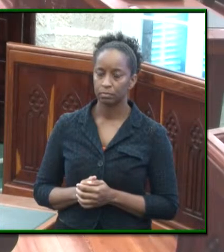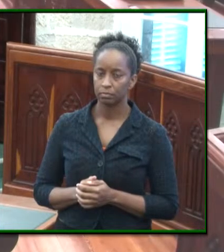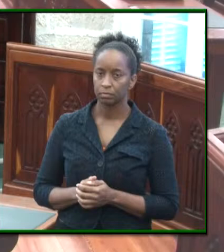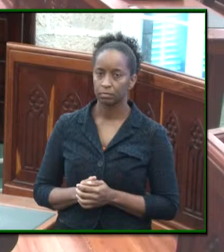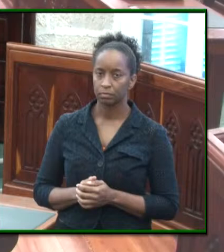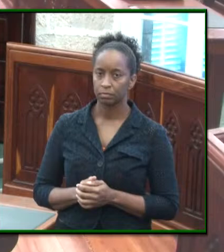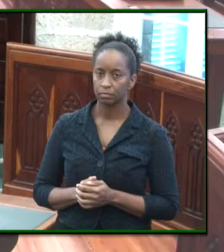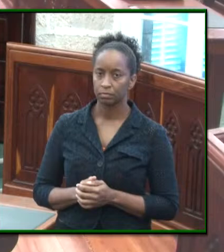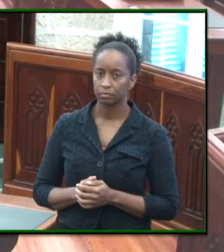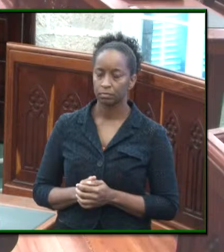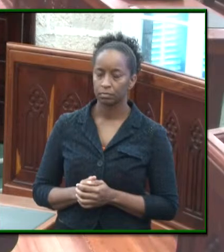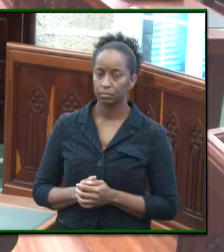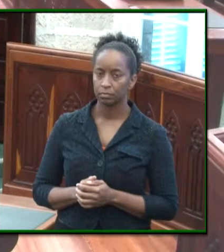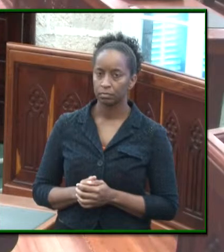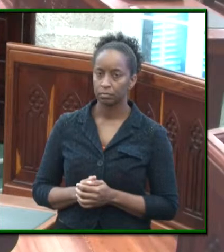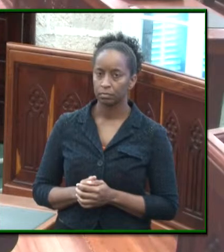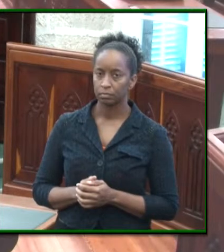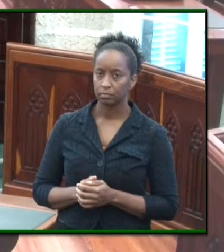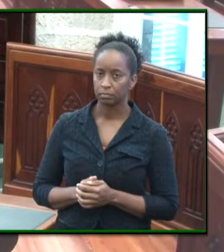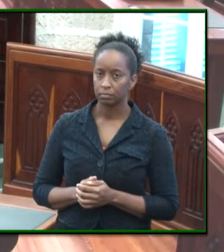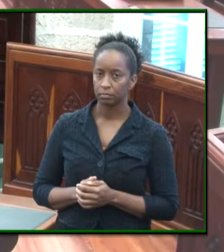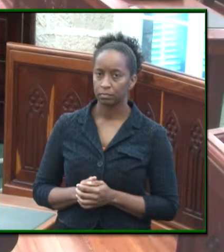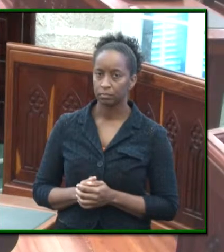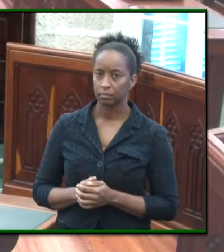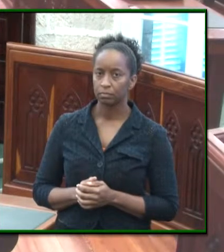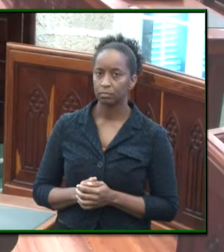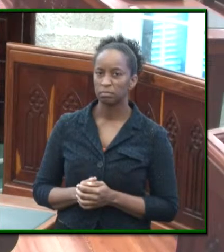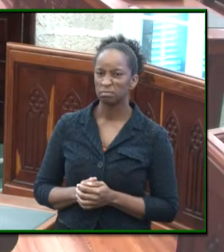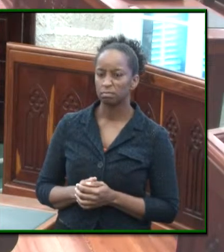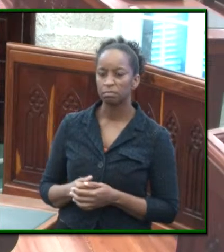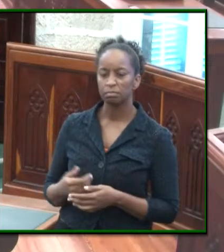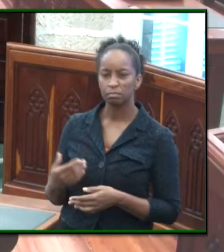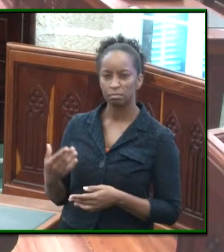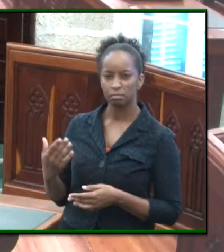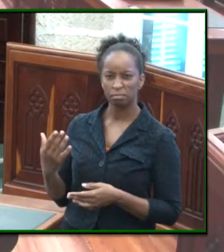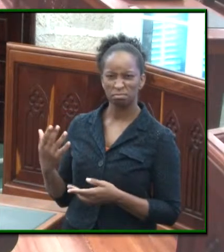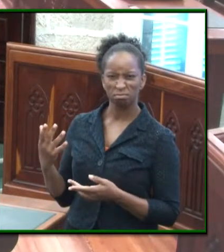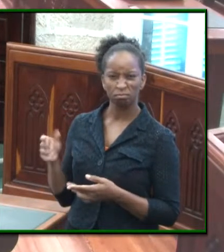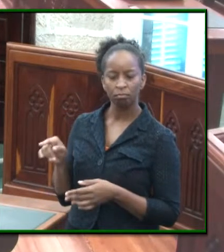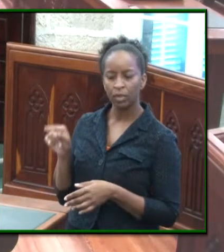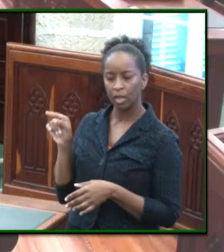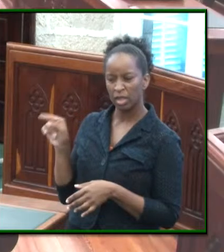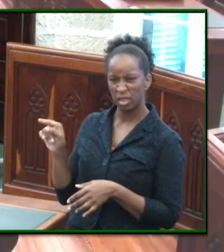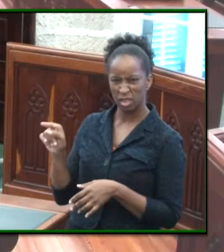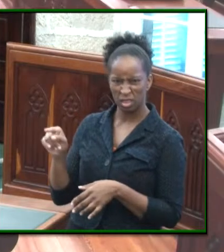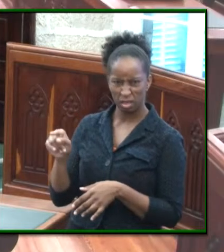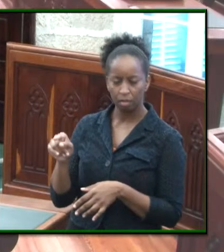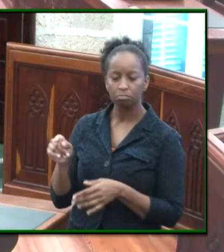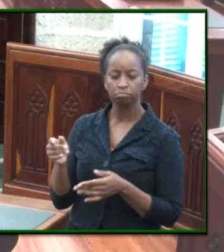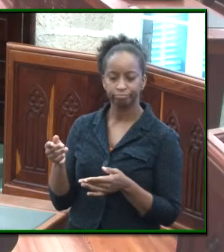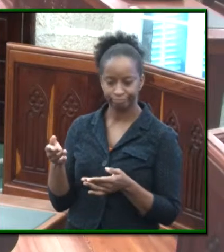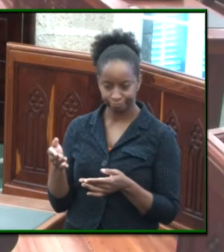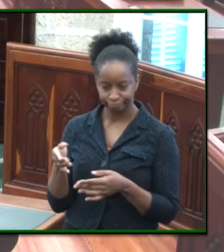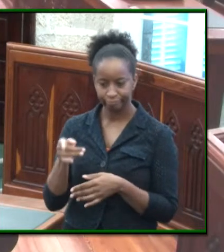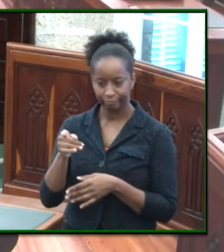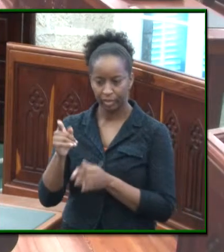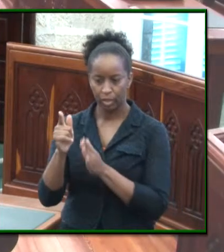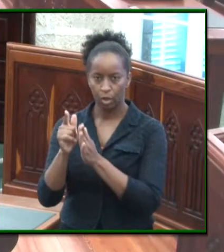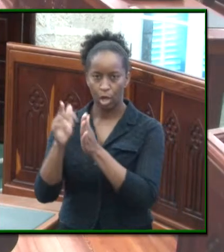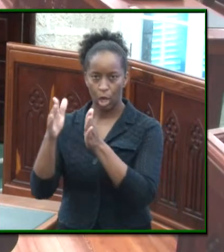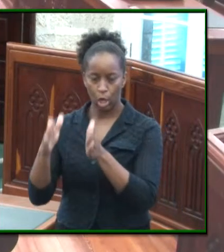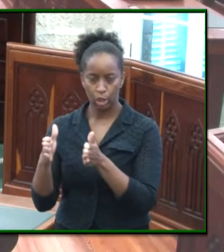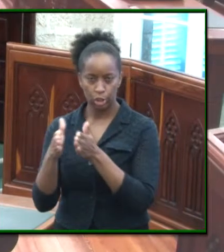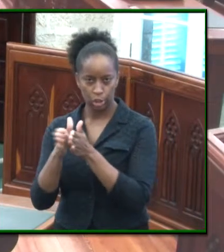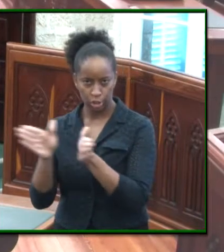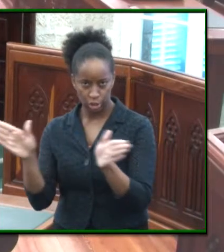colleagues in congratulating the Honorable Attorney General and his team for the